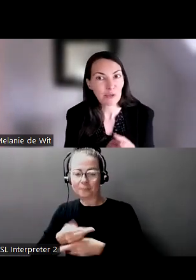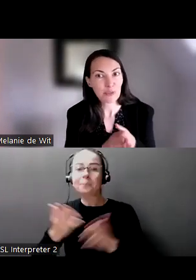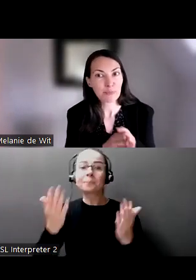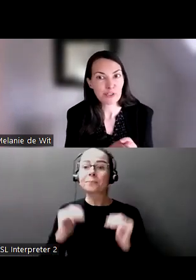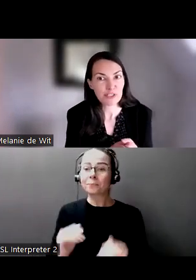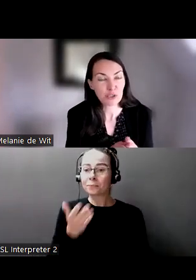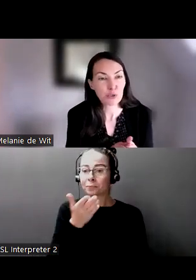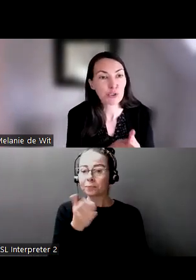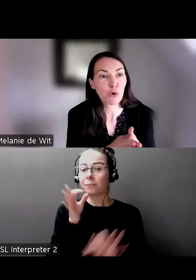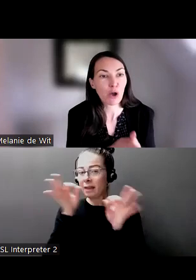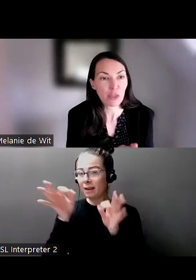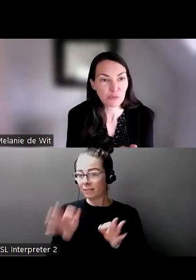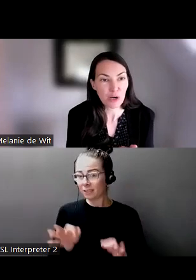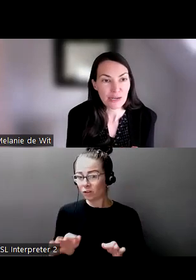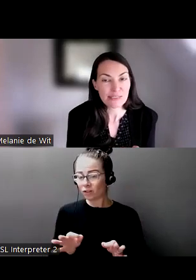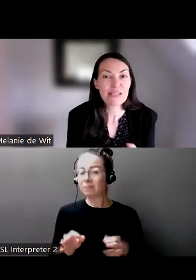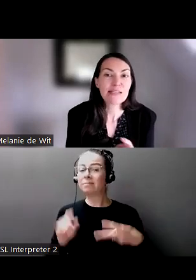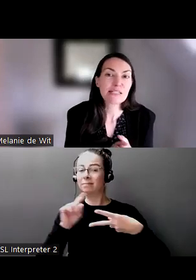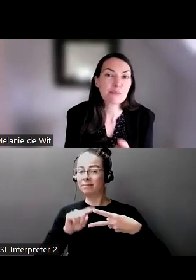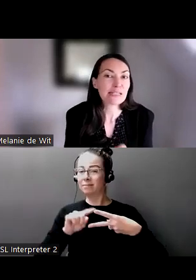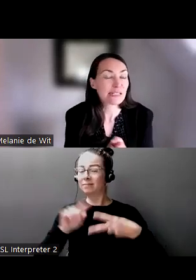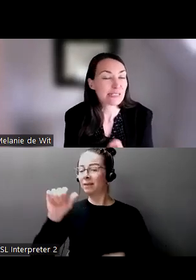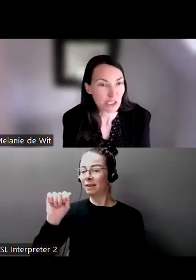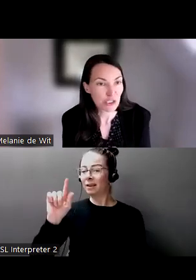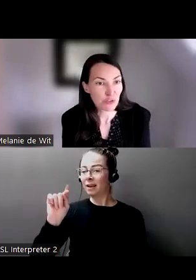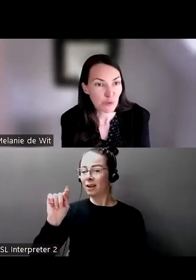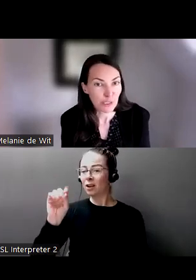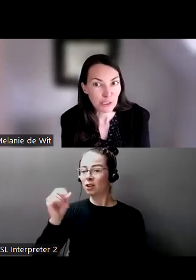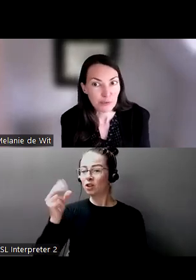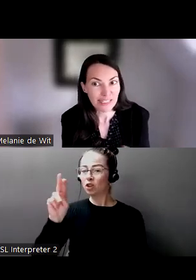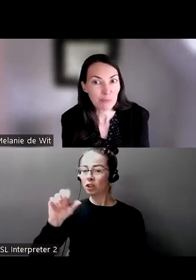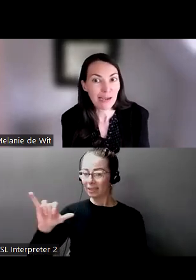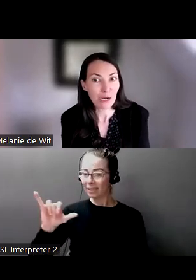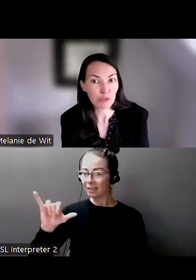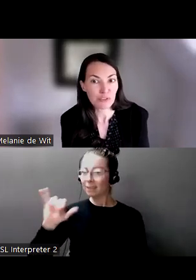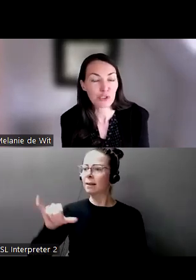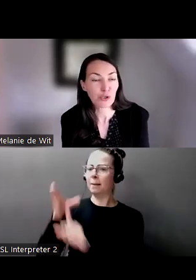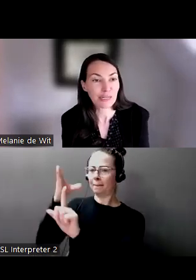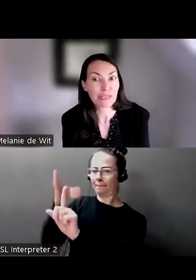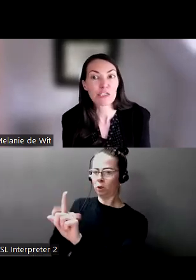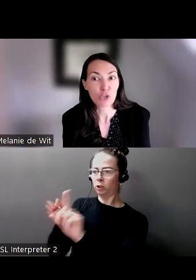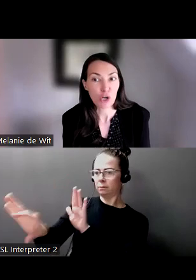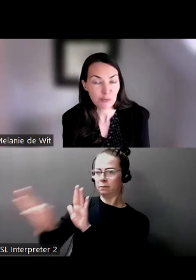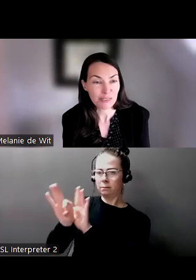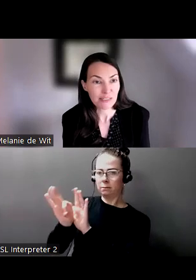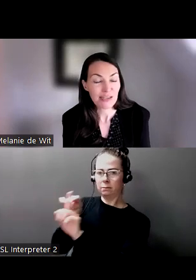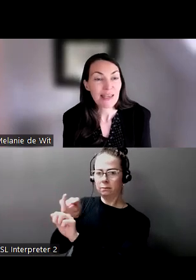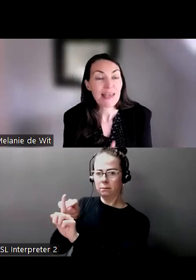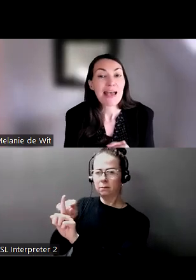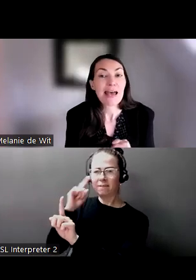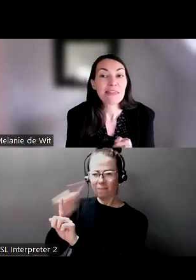talking about the person who you authorize to make decisions for you in a power of attorney